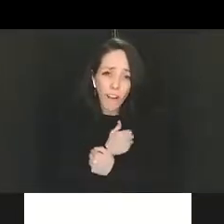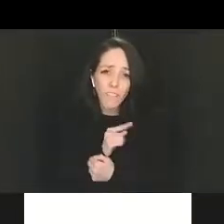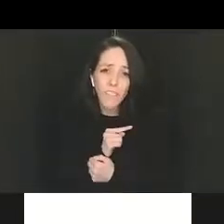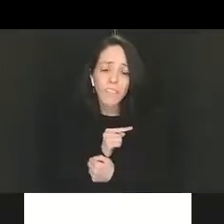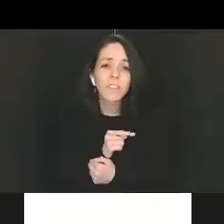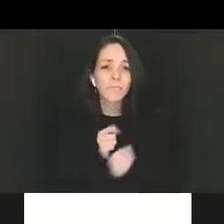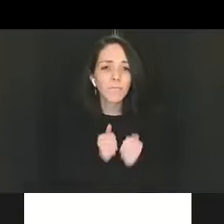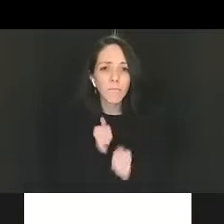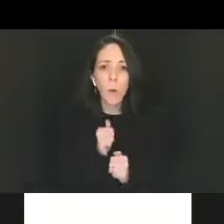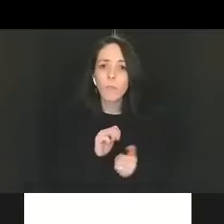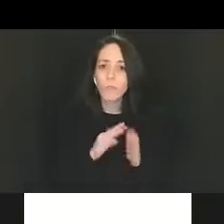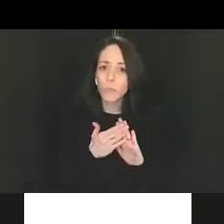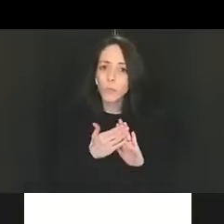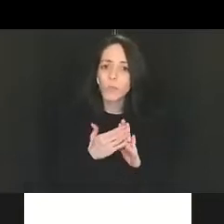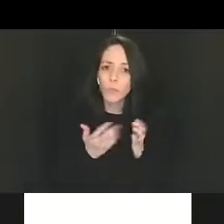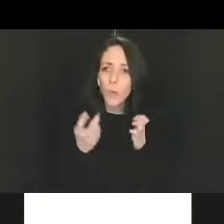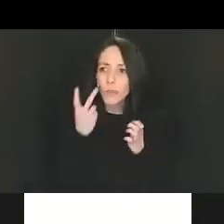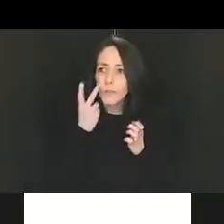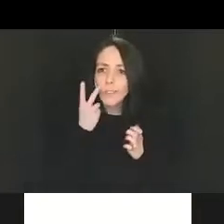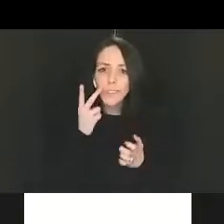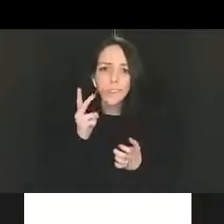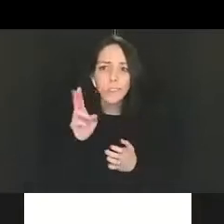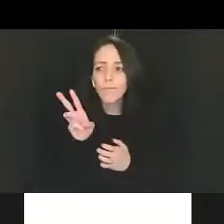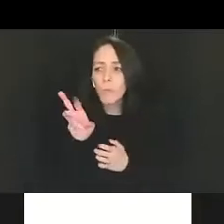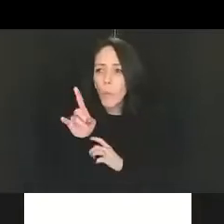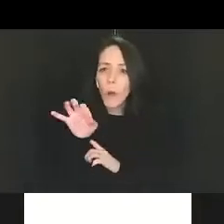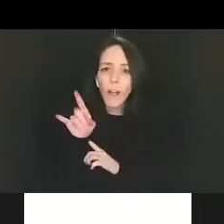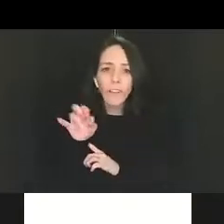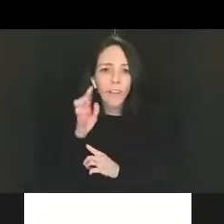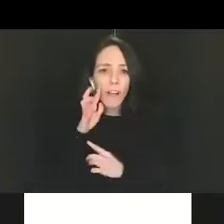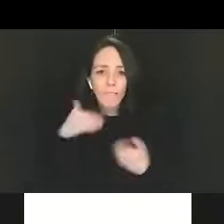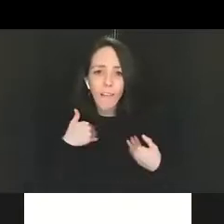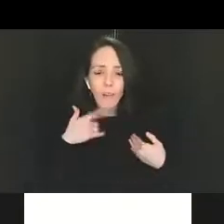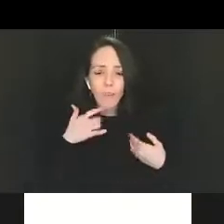loves to see wildlife, and we want to protect that habitat.